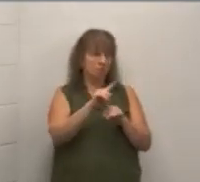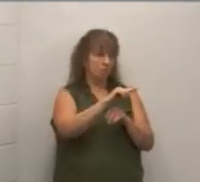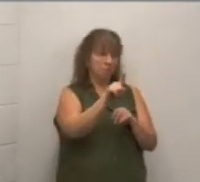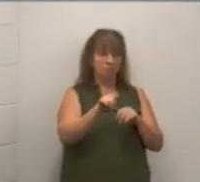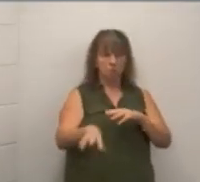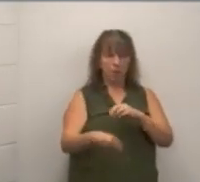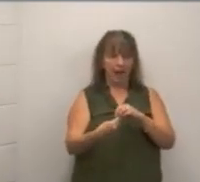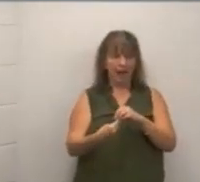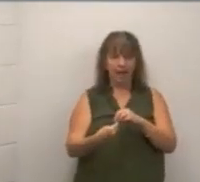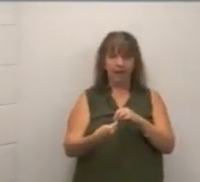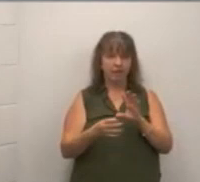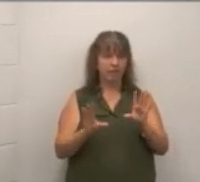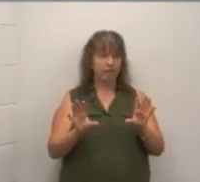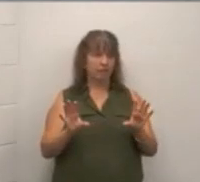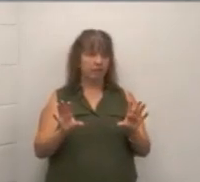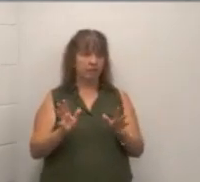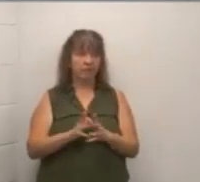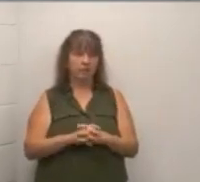up with that?